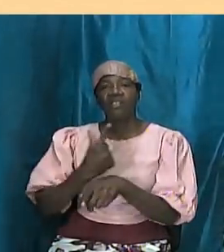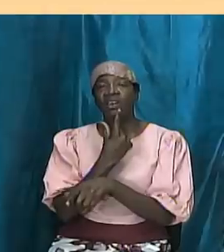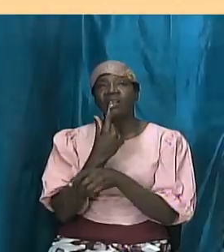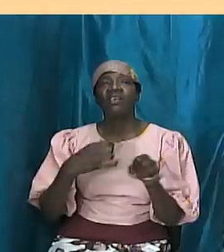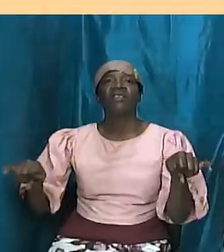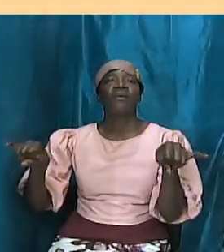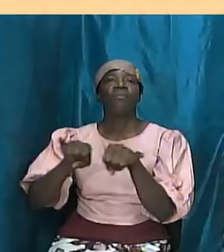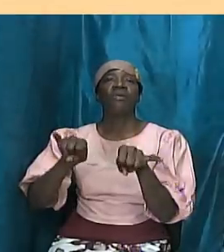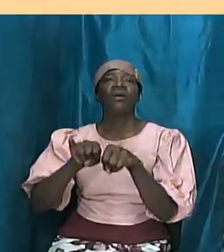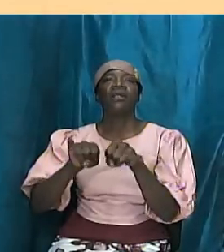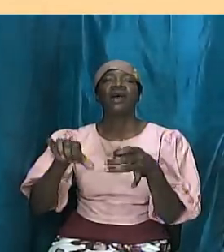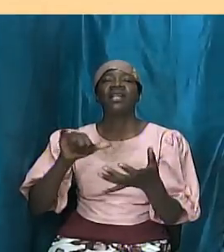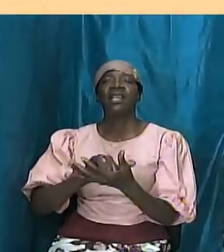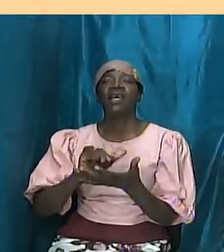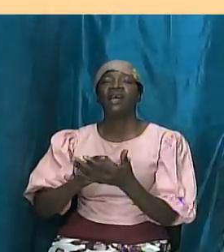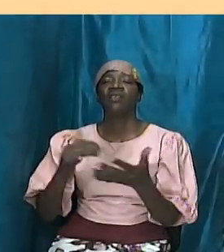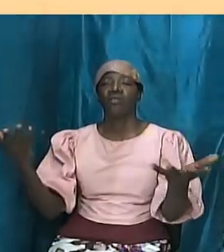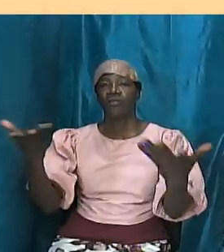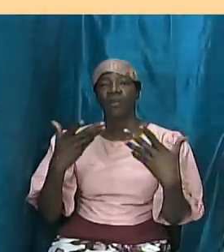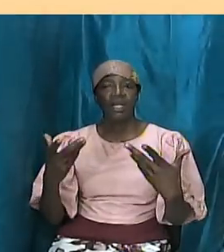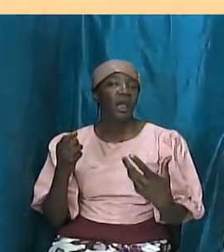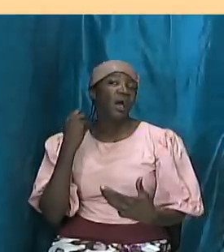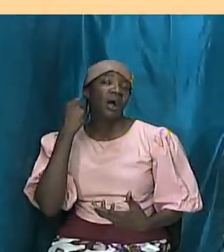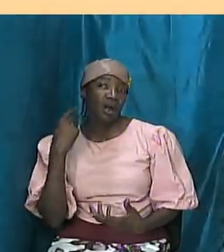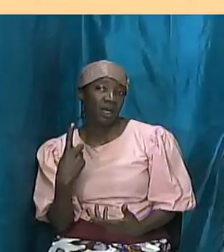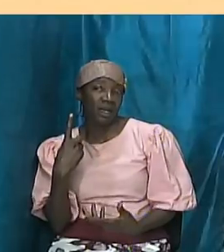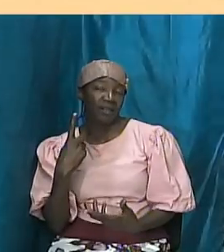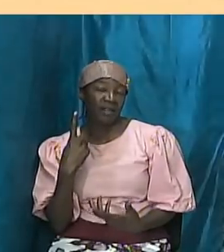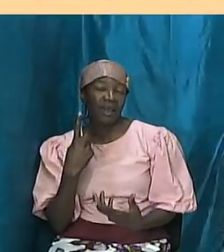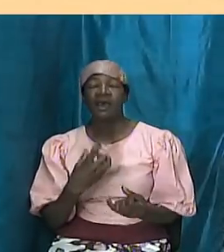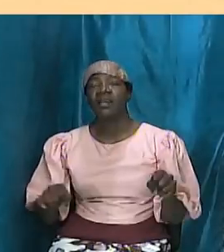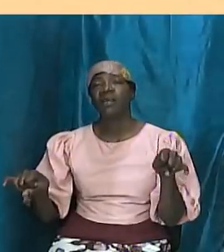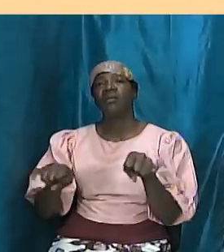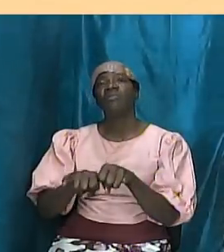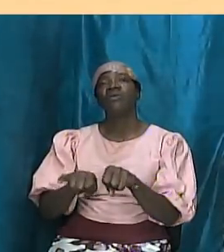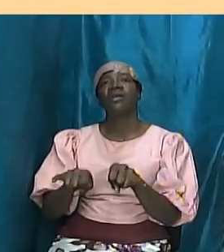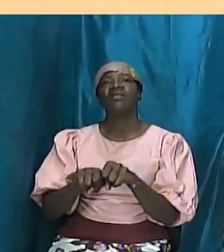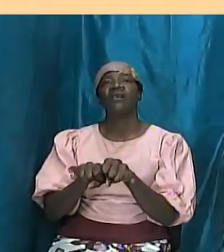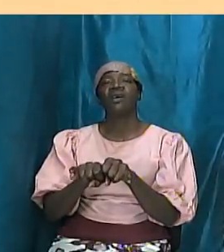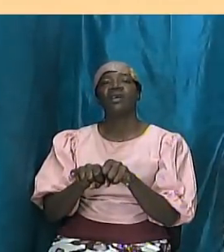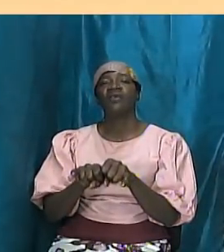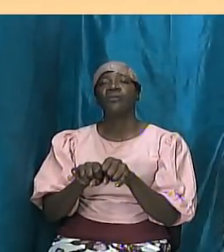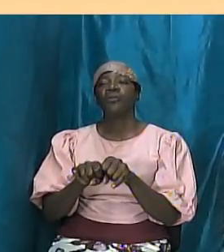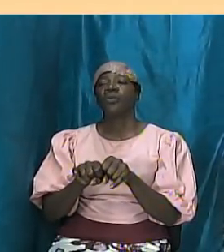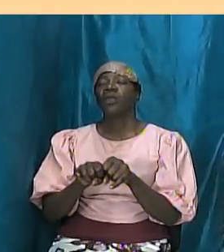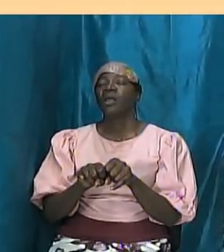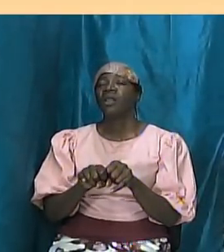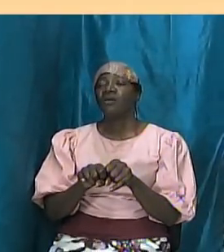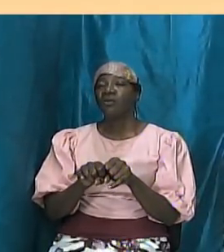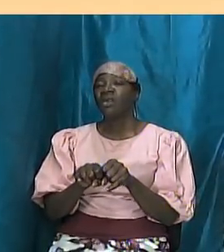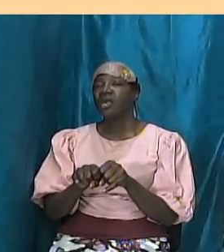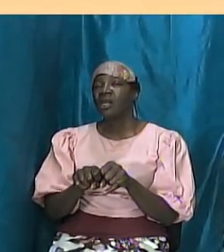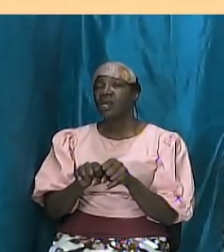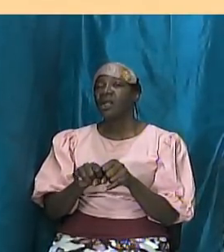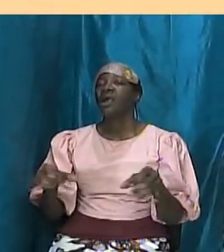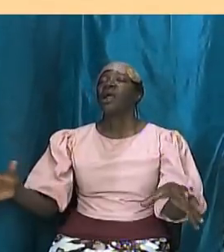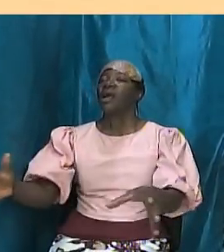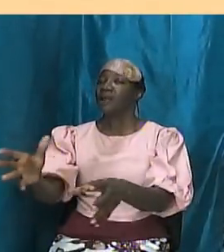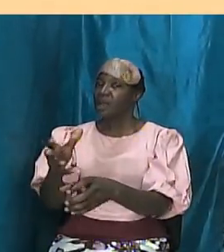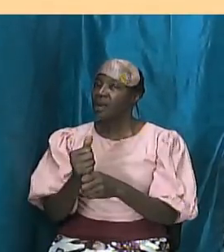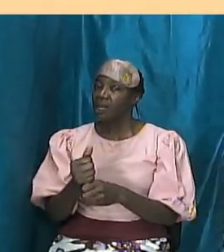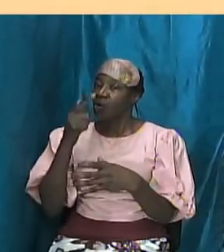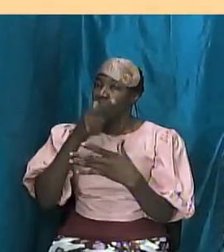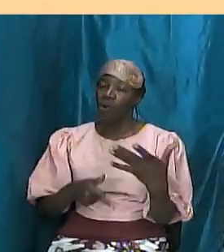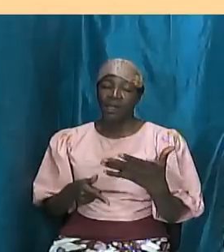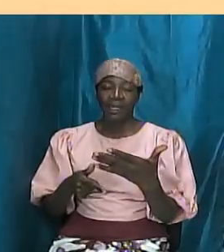important that we grasp, it is important that we get a hold of what is